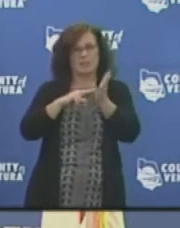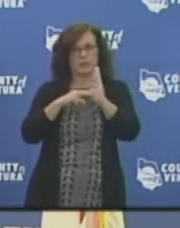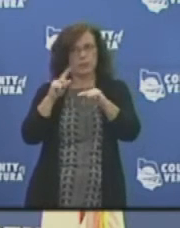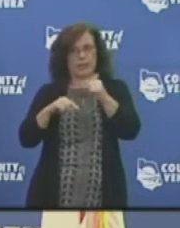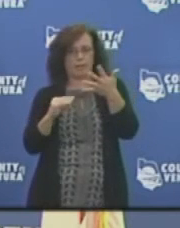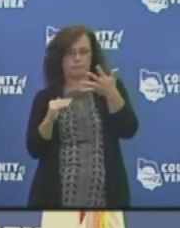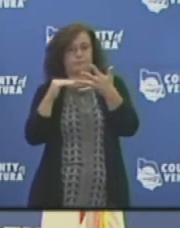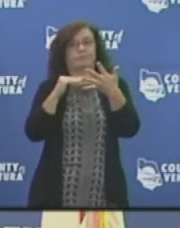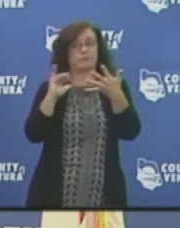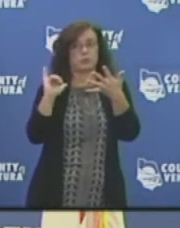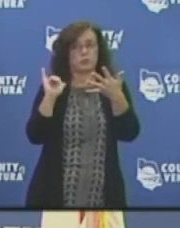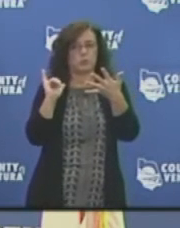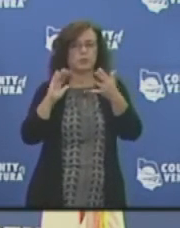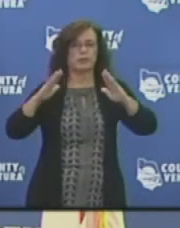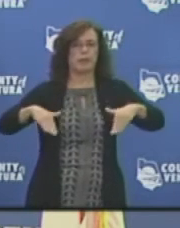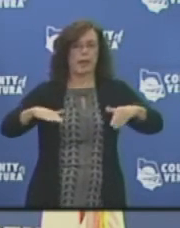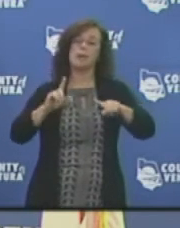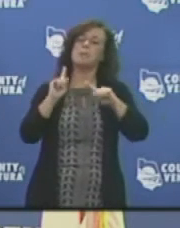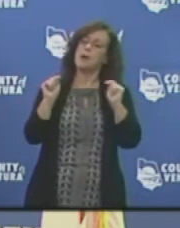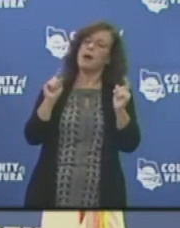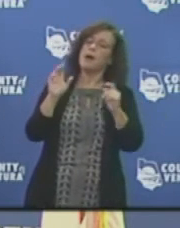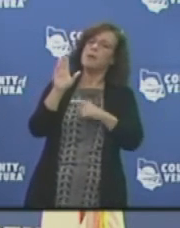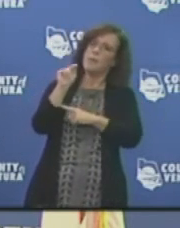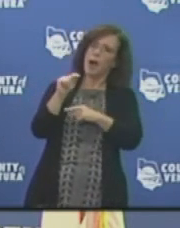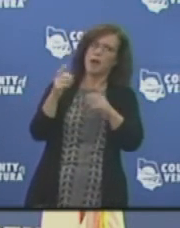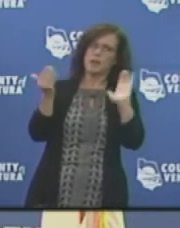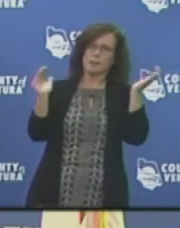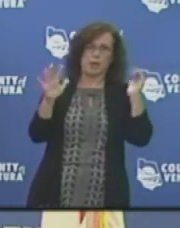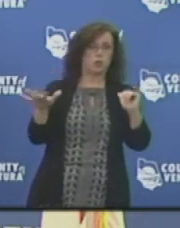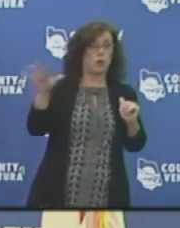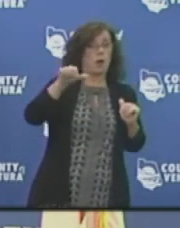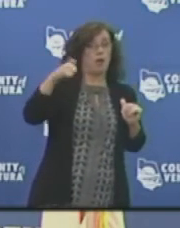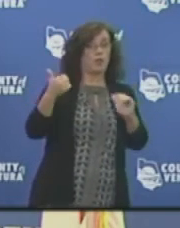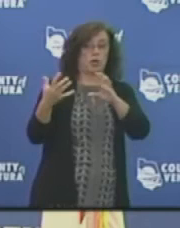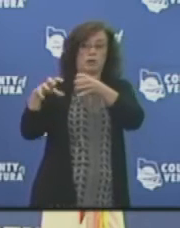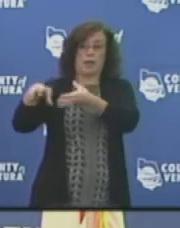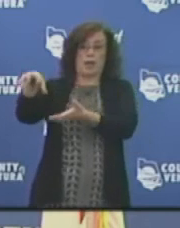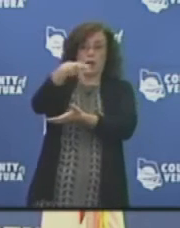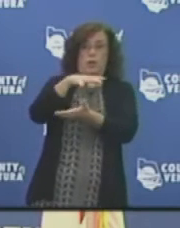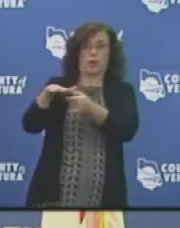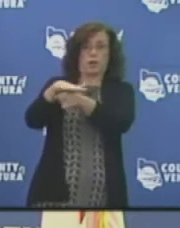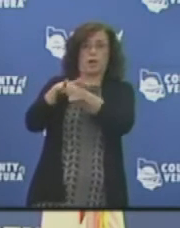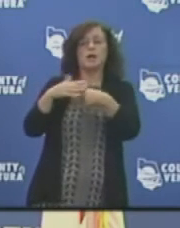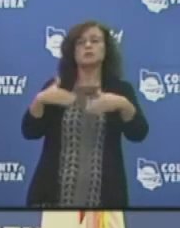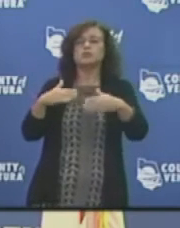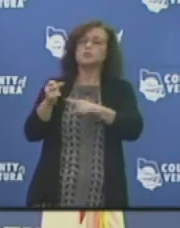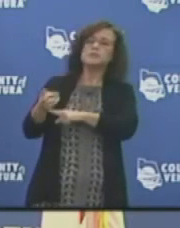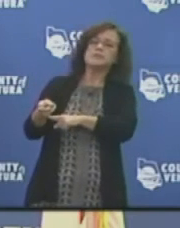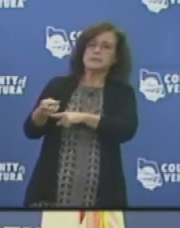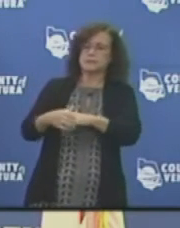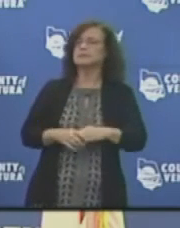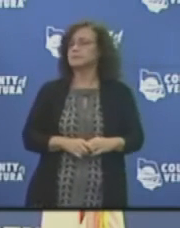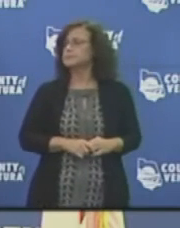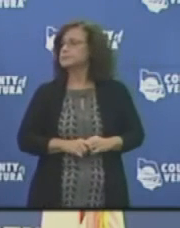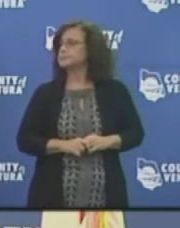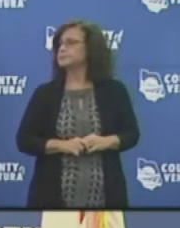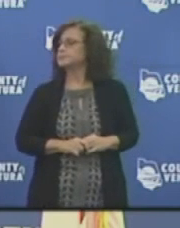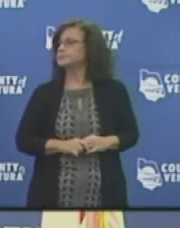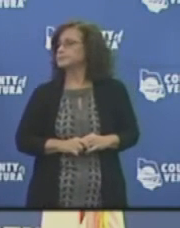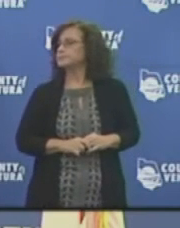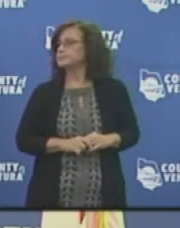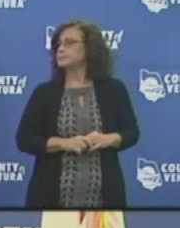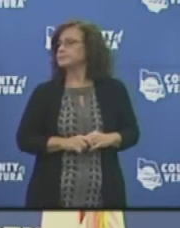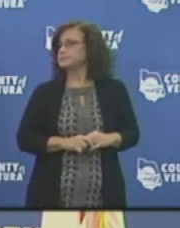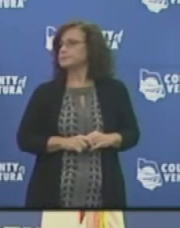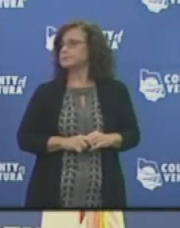Ventura County is really outpacing most in the state, and we appreciate that effort. As you can imagine, there's testing